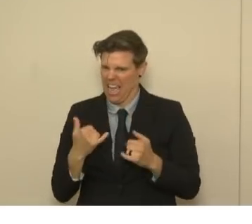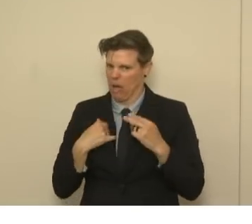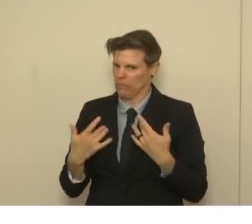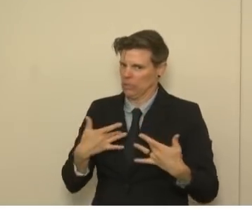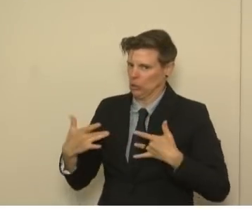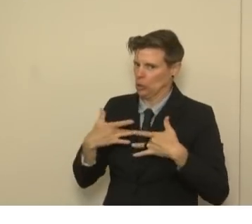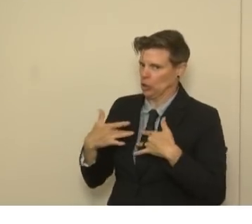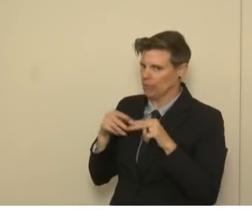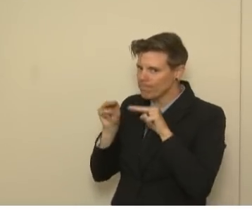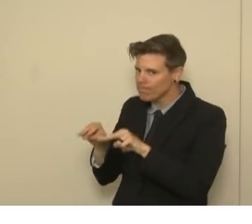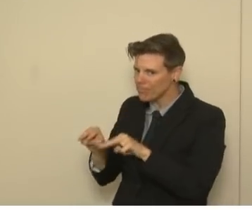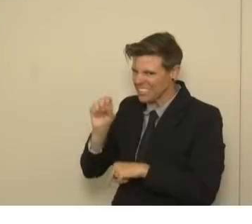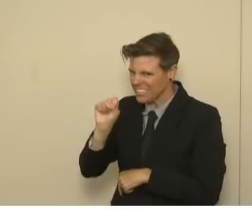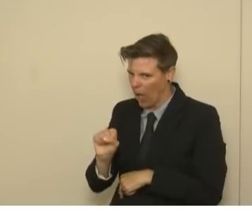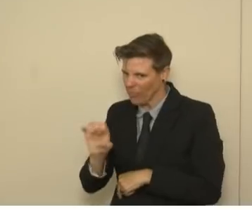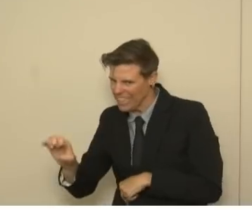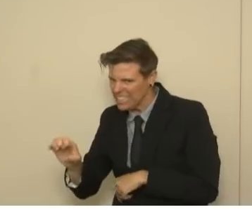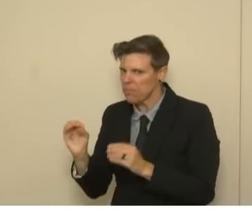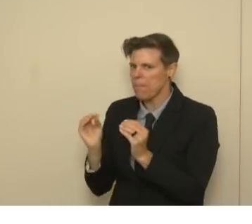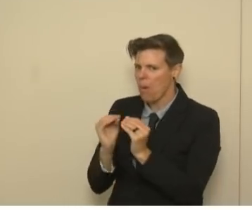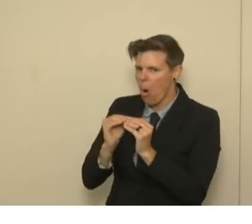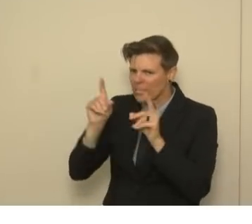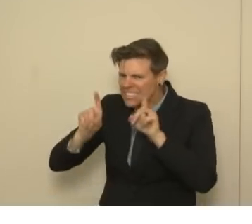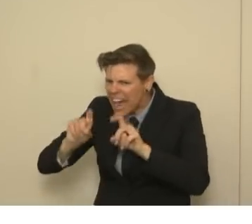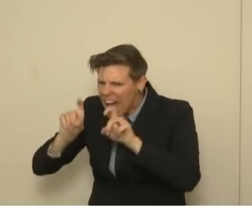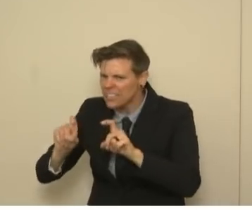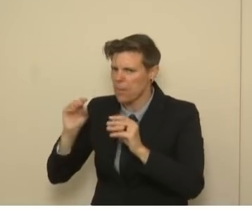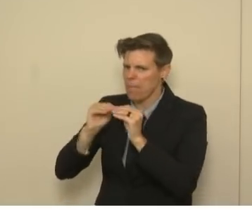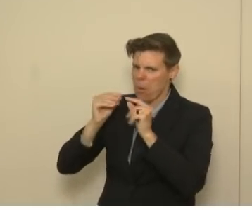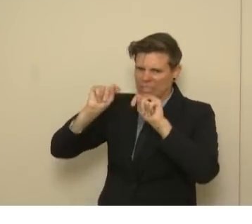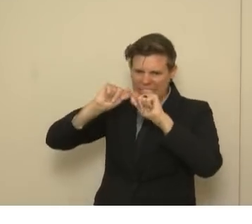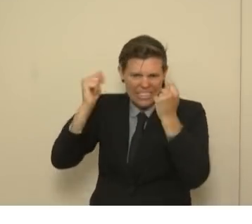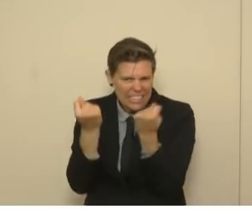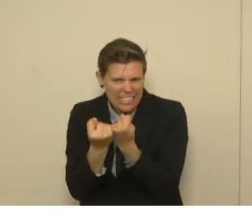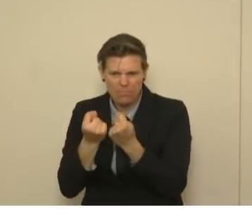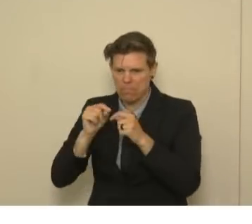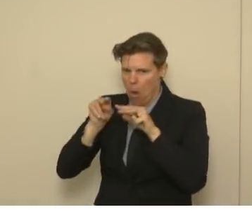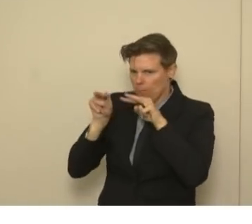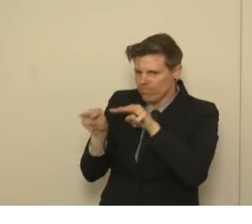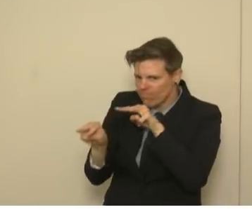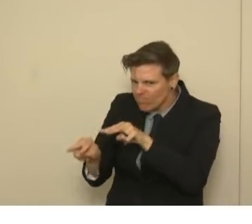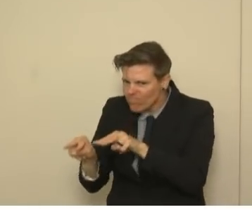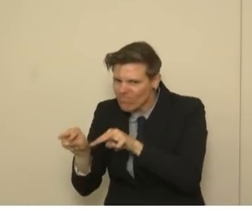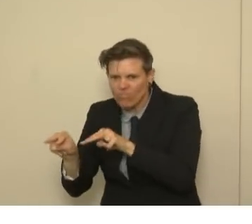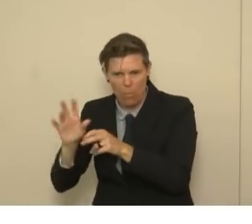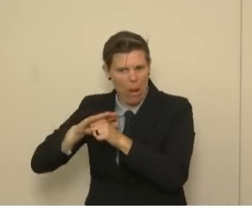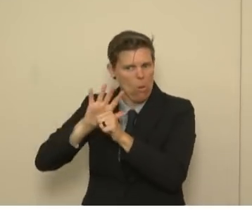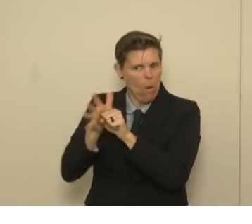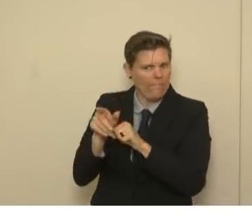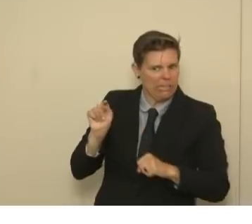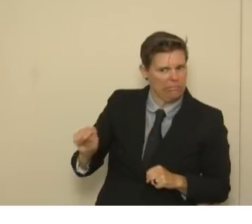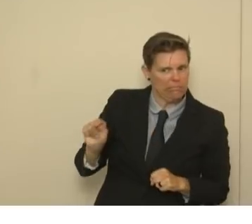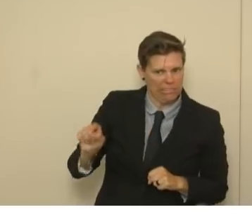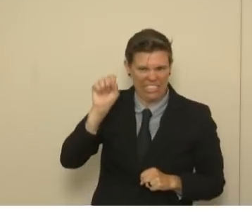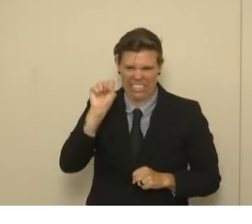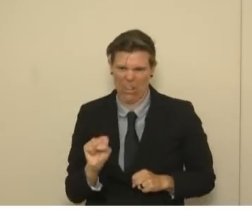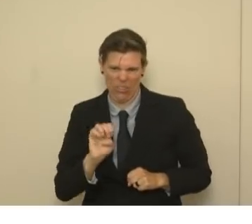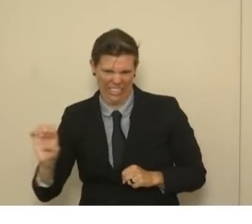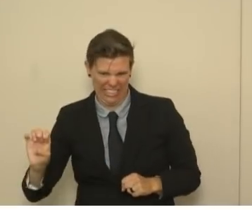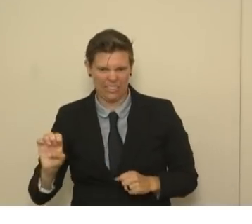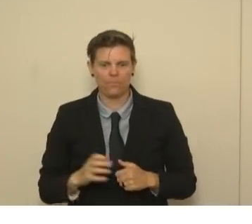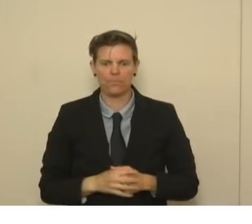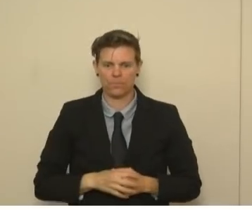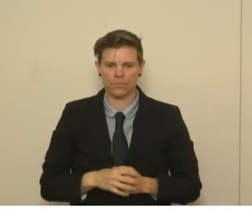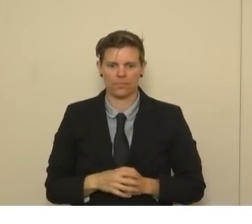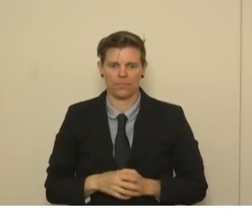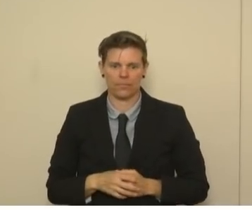and other interventions to try to see if we can control the pandemic better in that part of the state. Now, if you could